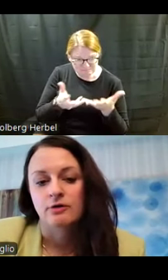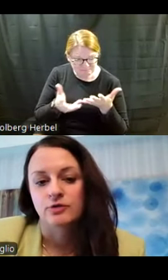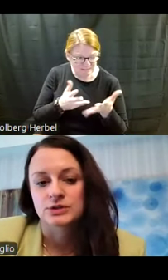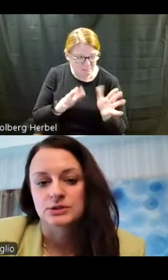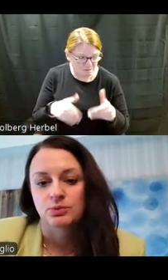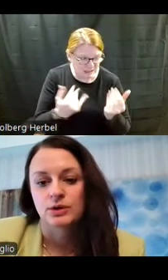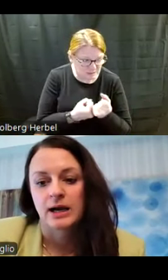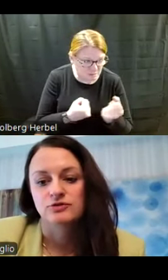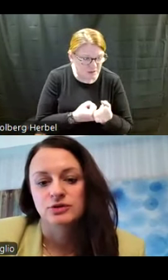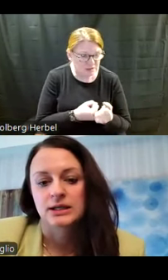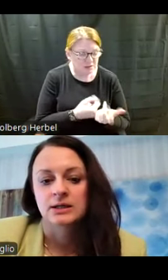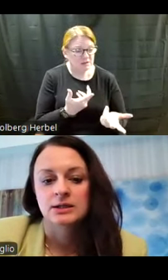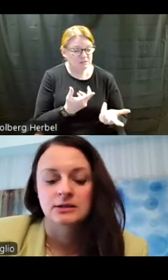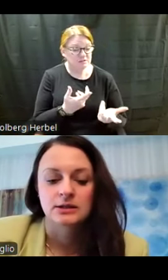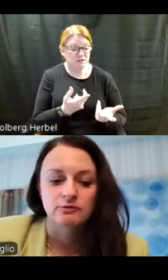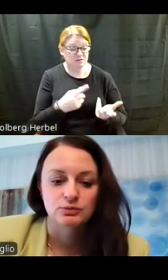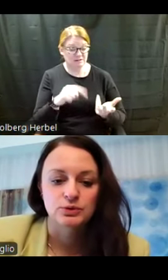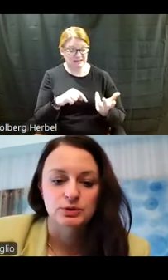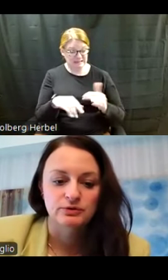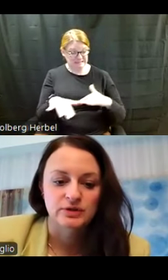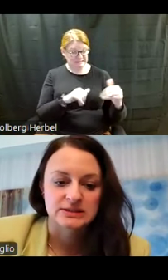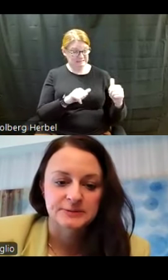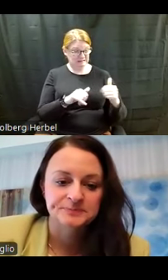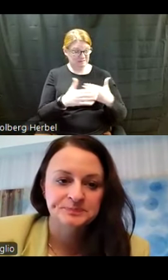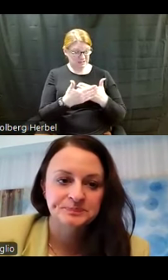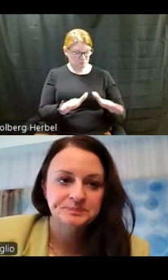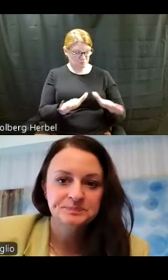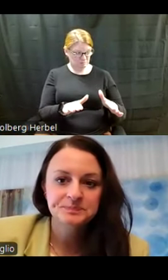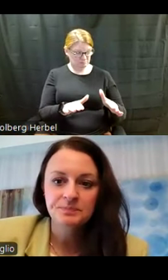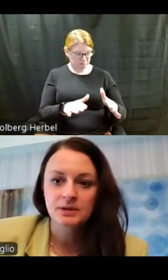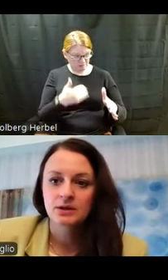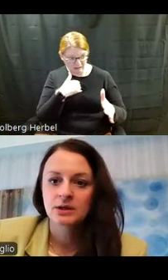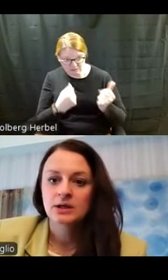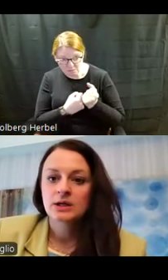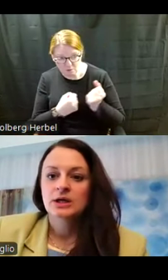they have for support after they leave the room or the visit.